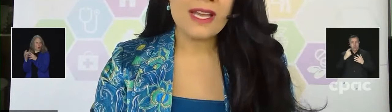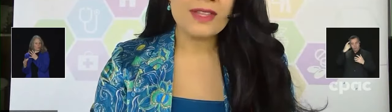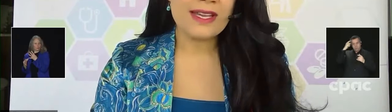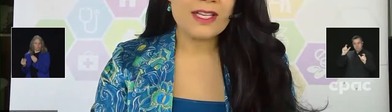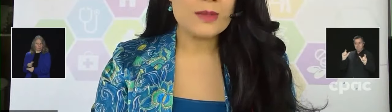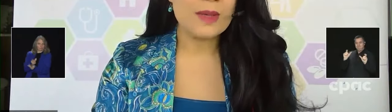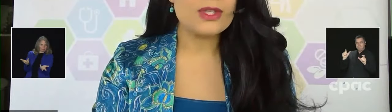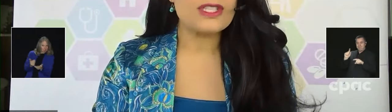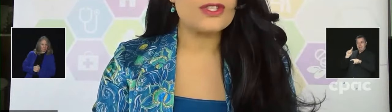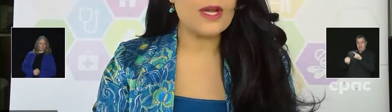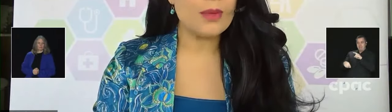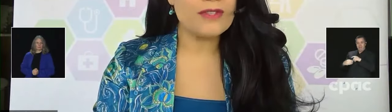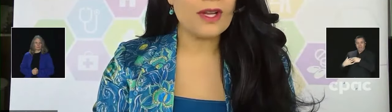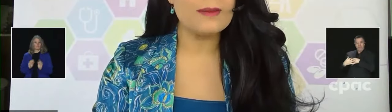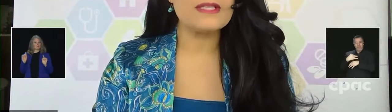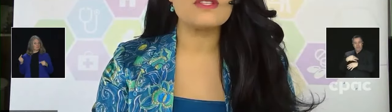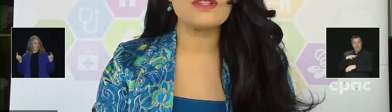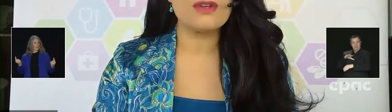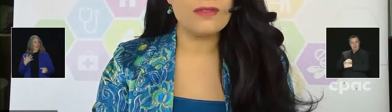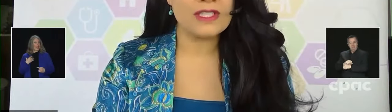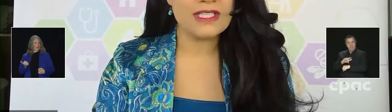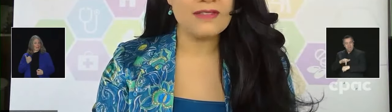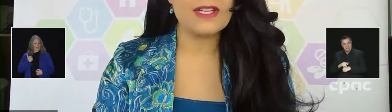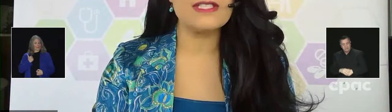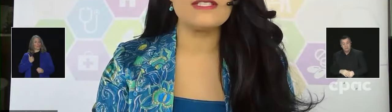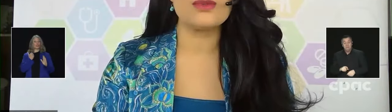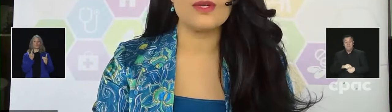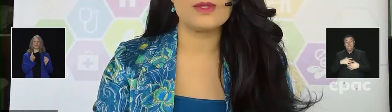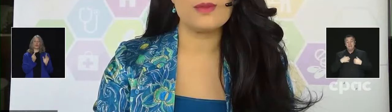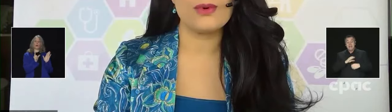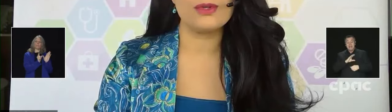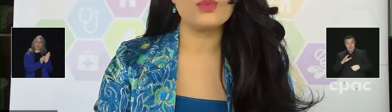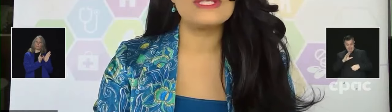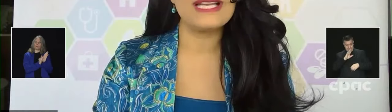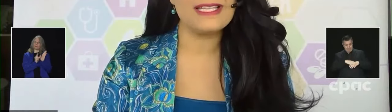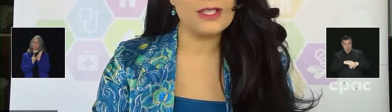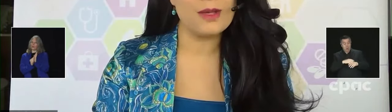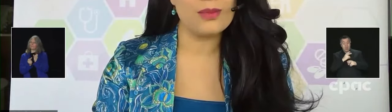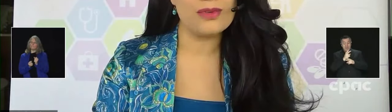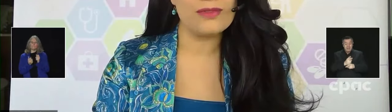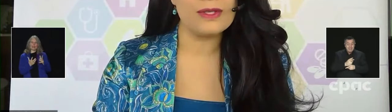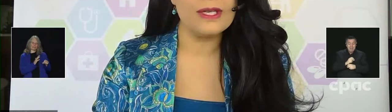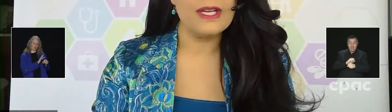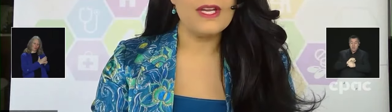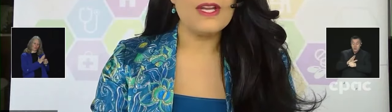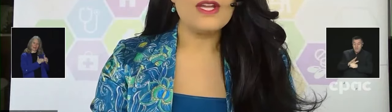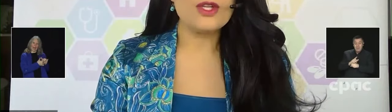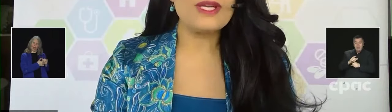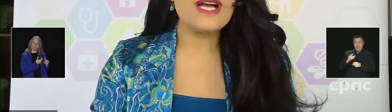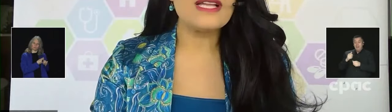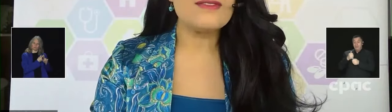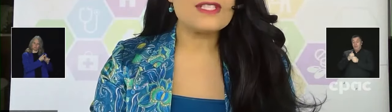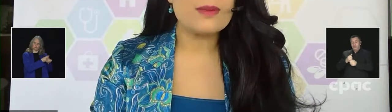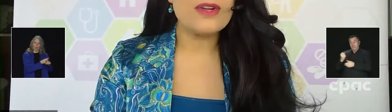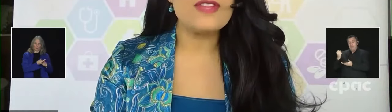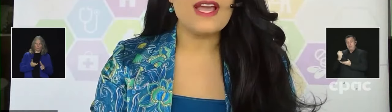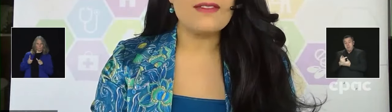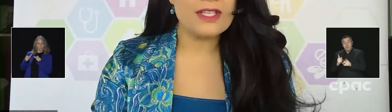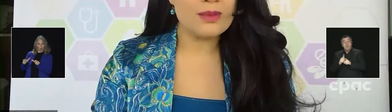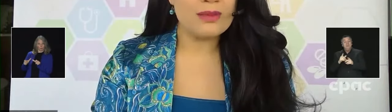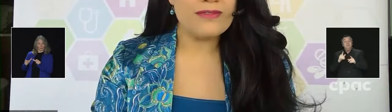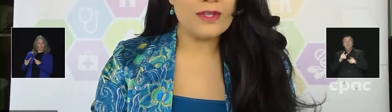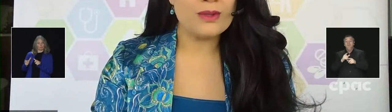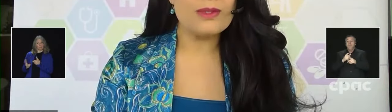So today, Health Canada has published a number of documents on the COVID-19 vaccines and treatments portal related to the approval, including a high-level summary